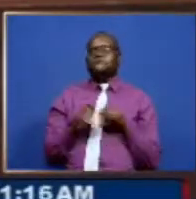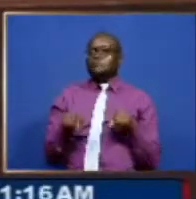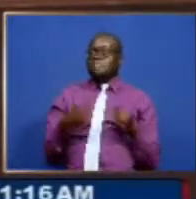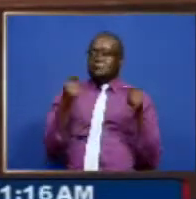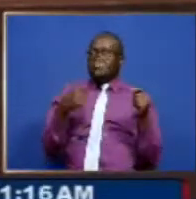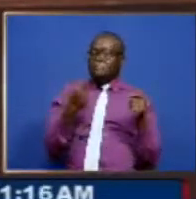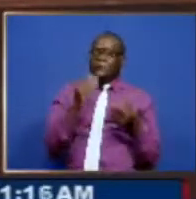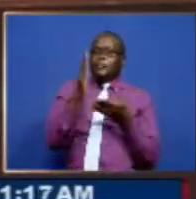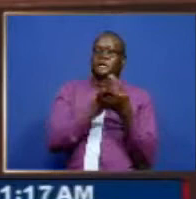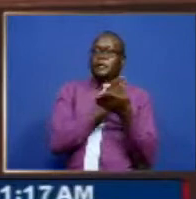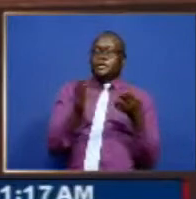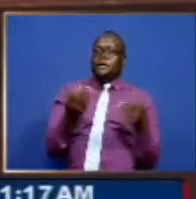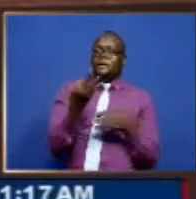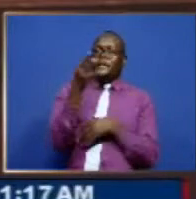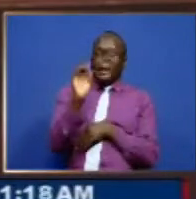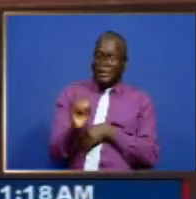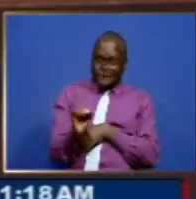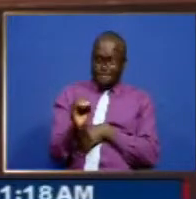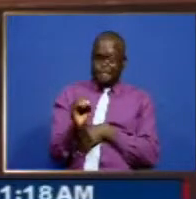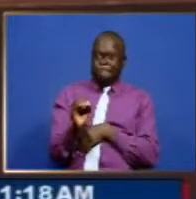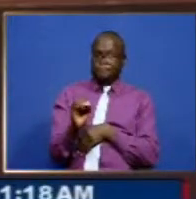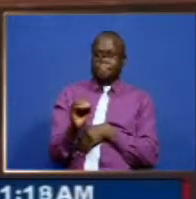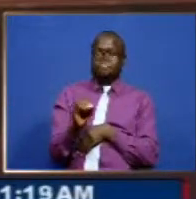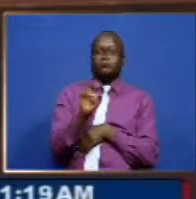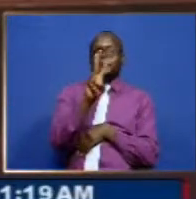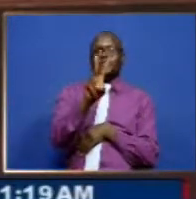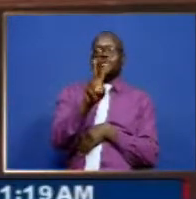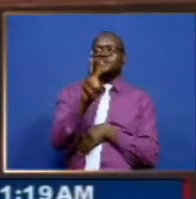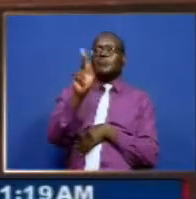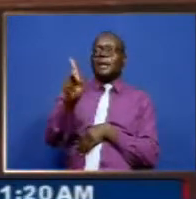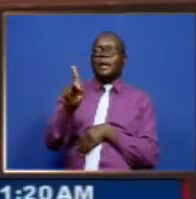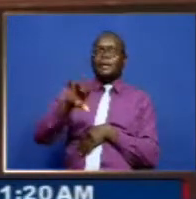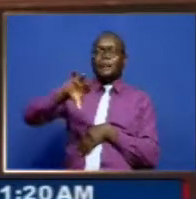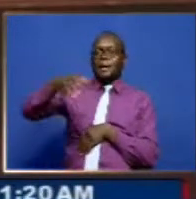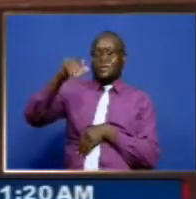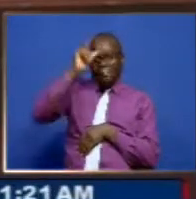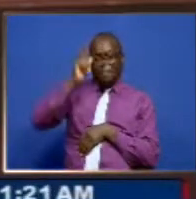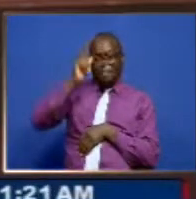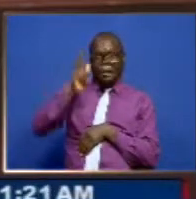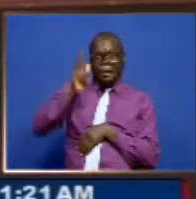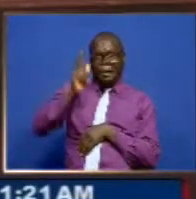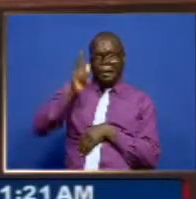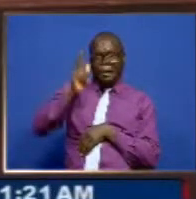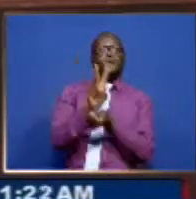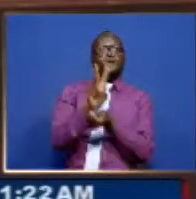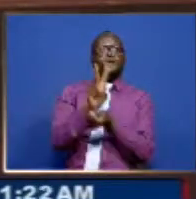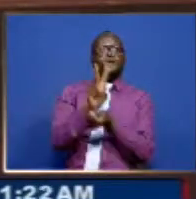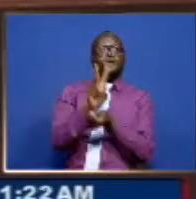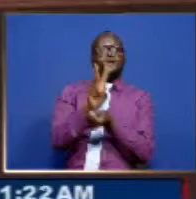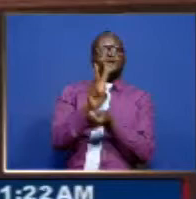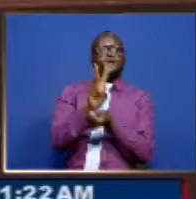violation of Section 30, Paragraph 2K of the County Government Act 2012.